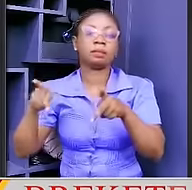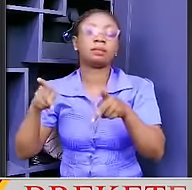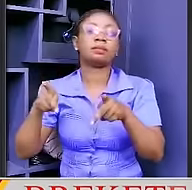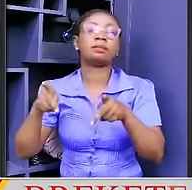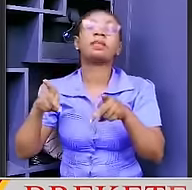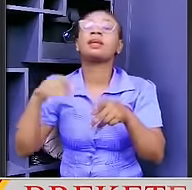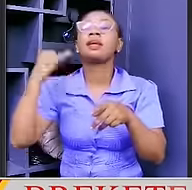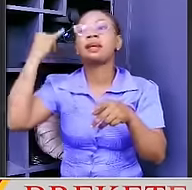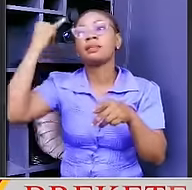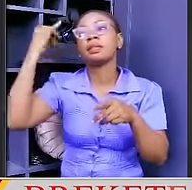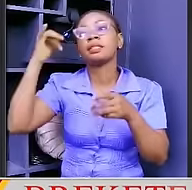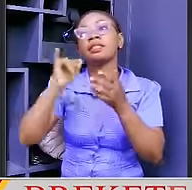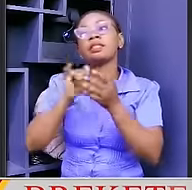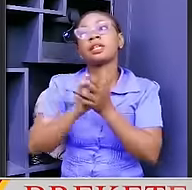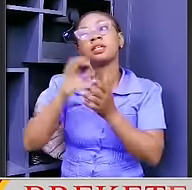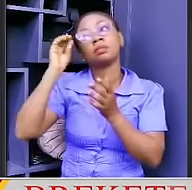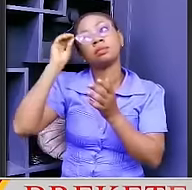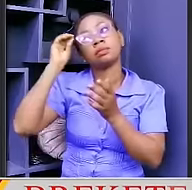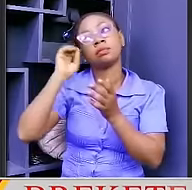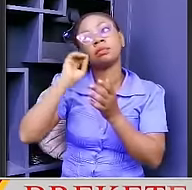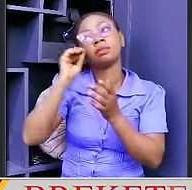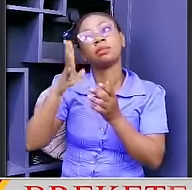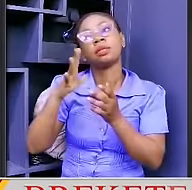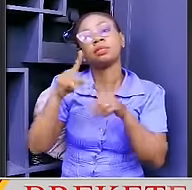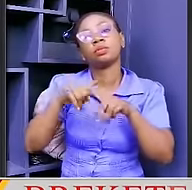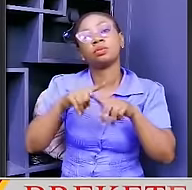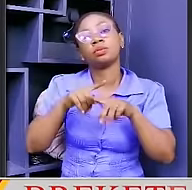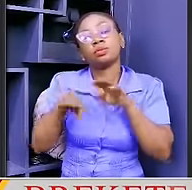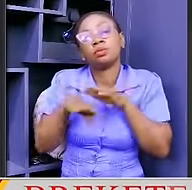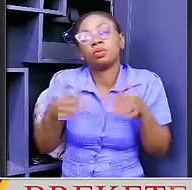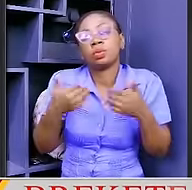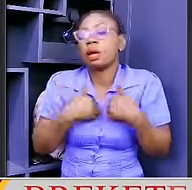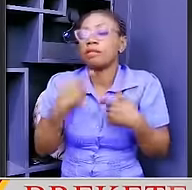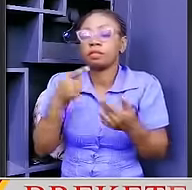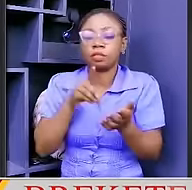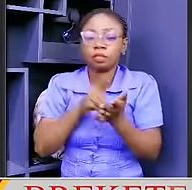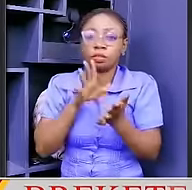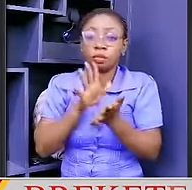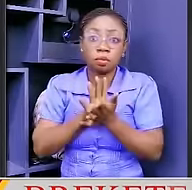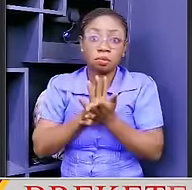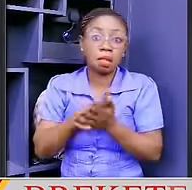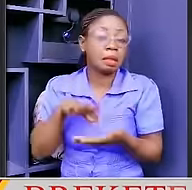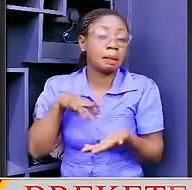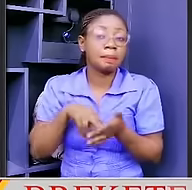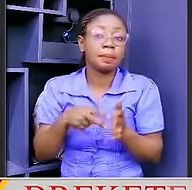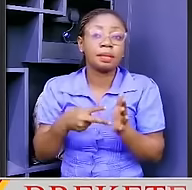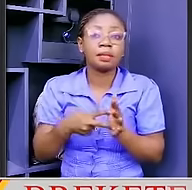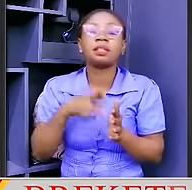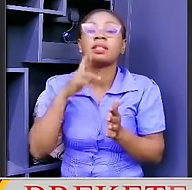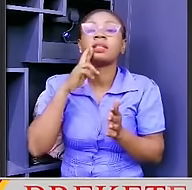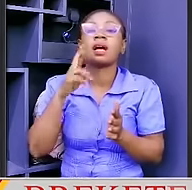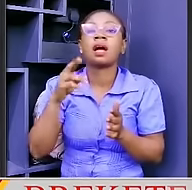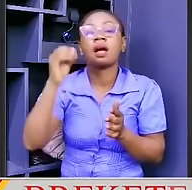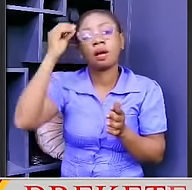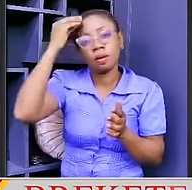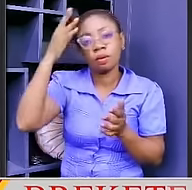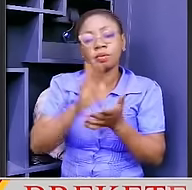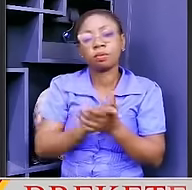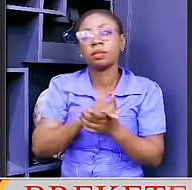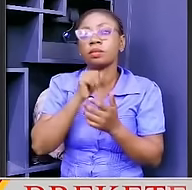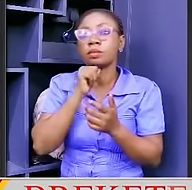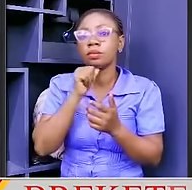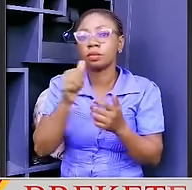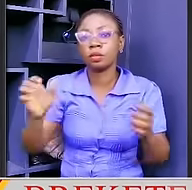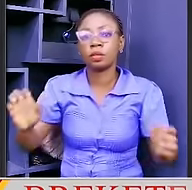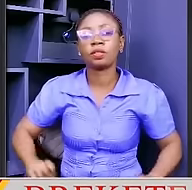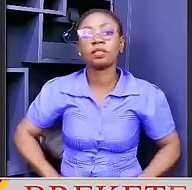Imagine, say, this woman no get the documents bring. It means say her husband no exist as far as